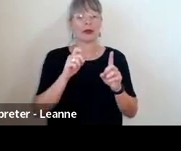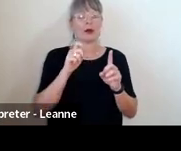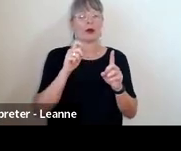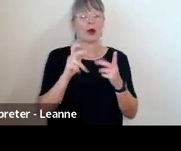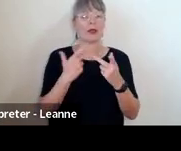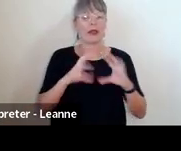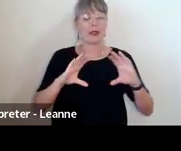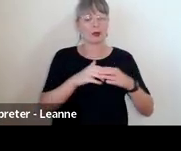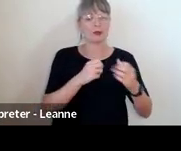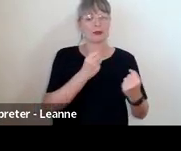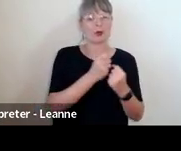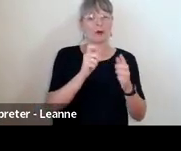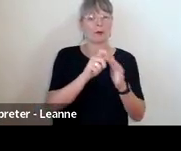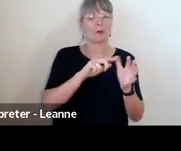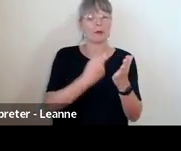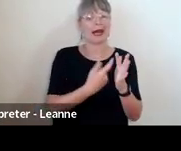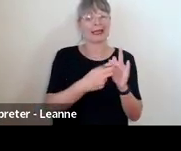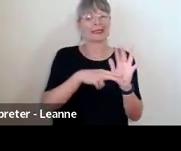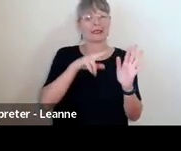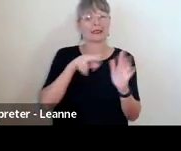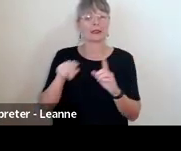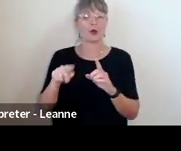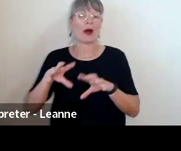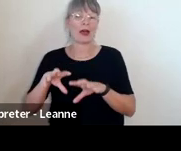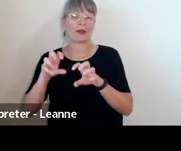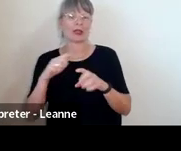or organizations. You can reach out to myself via